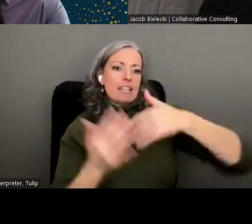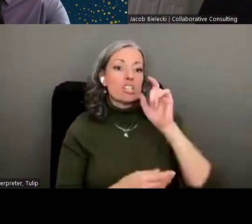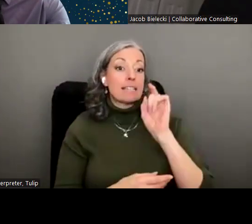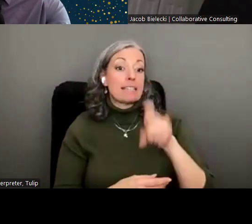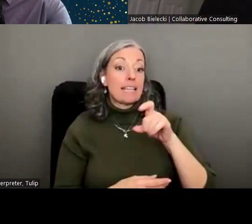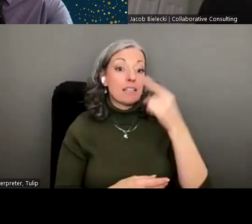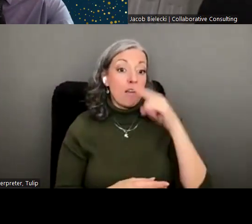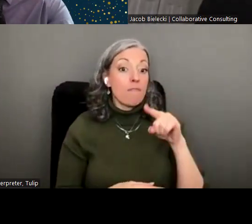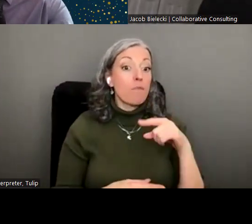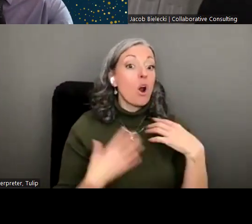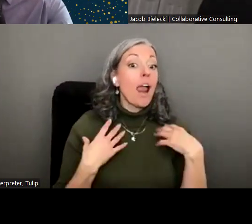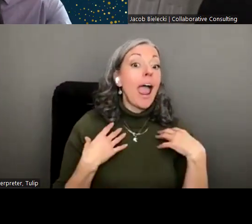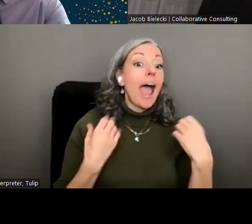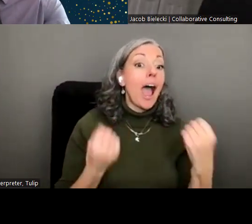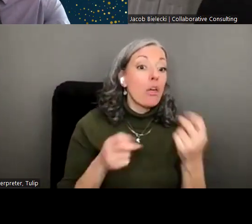health.